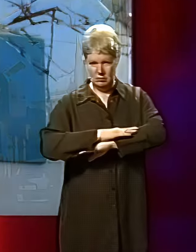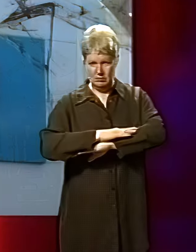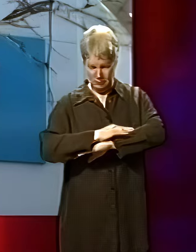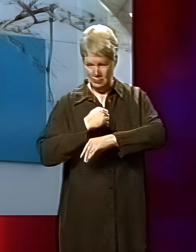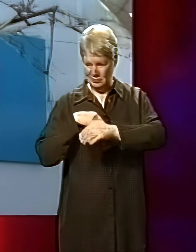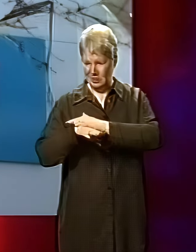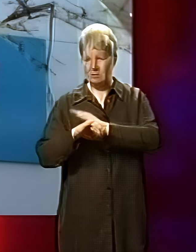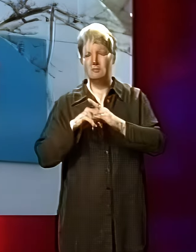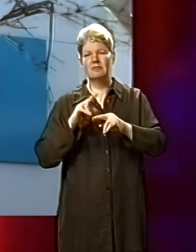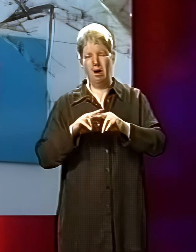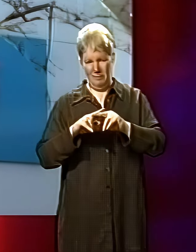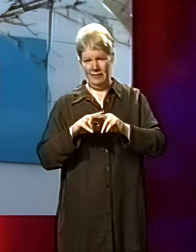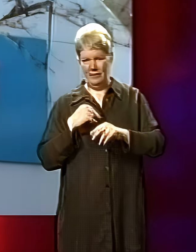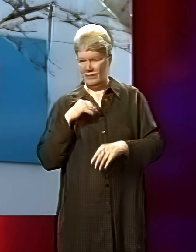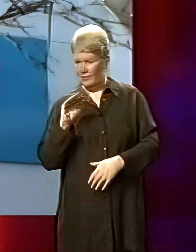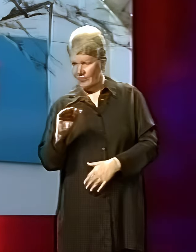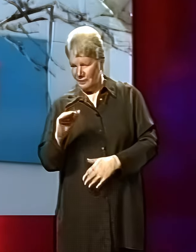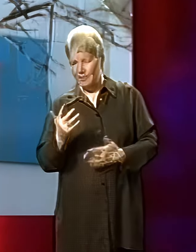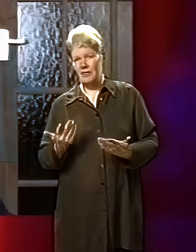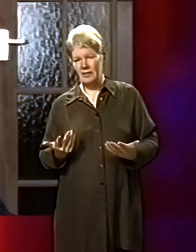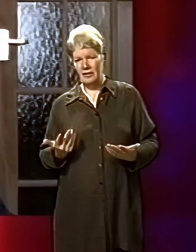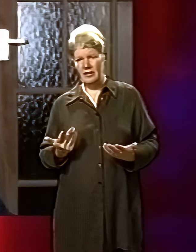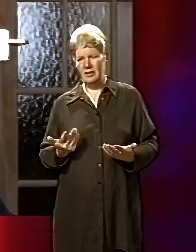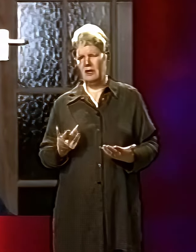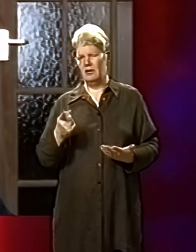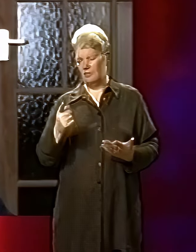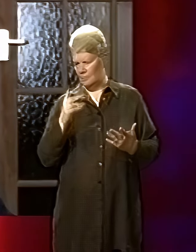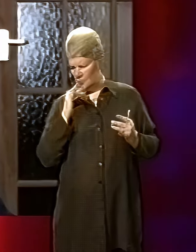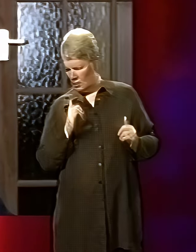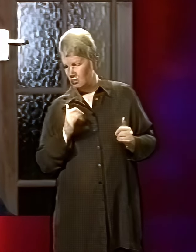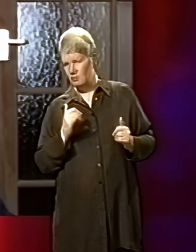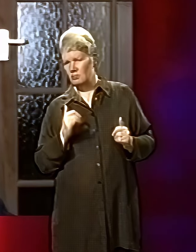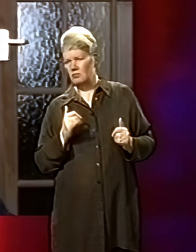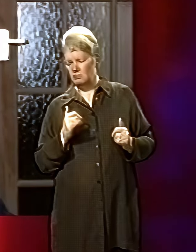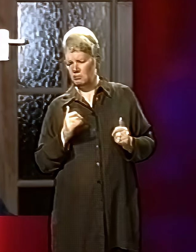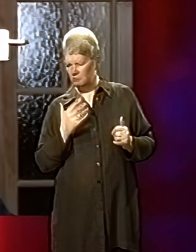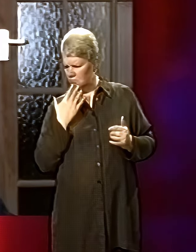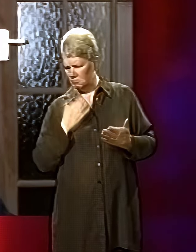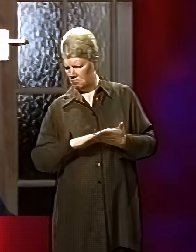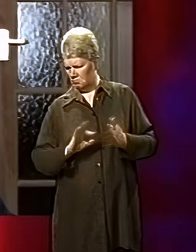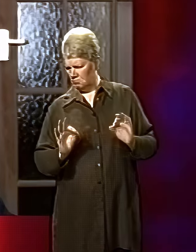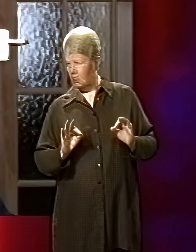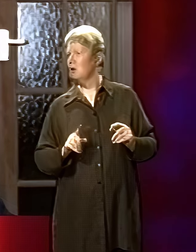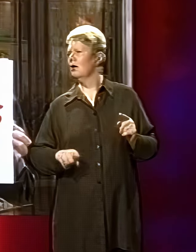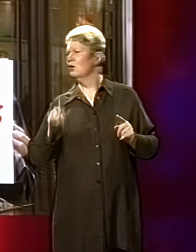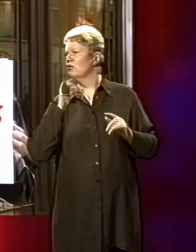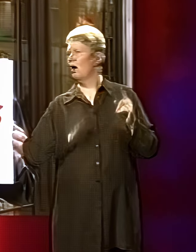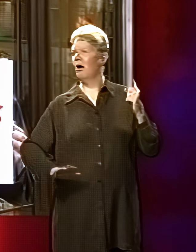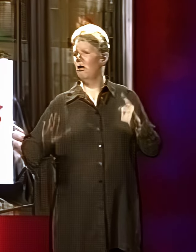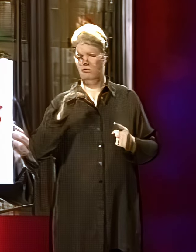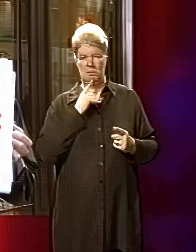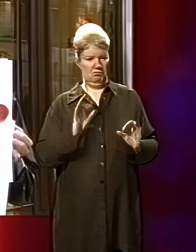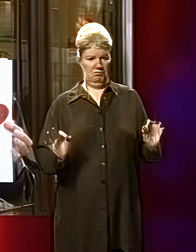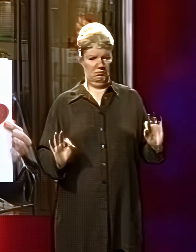staff. He first checked the local stock, and then he checked what he said was the national stock. None available whatsoever.